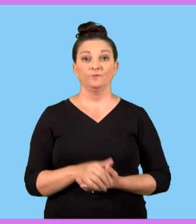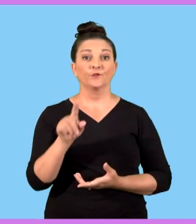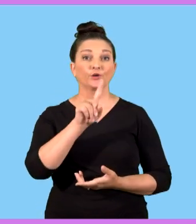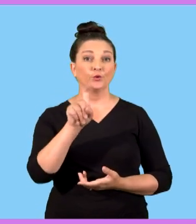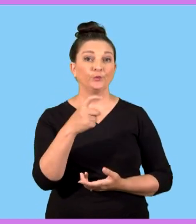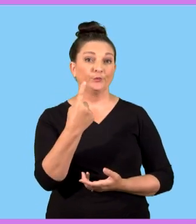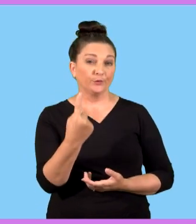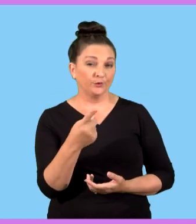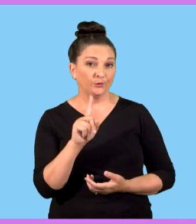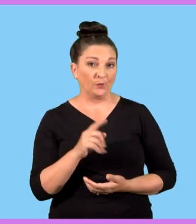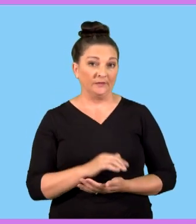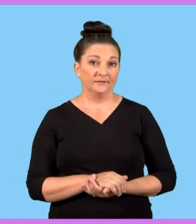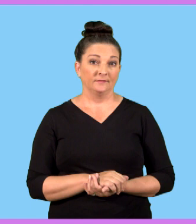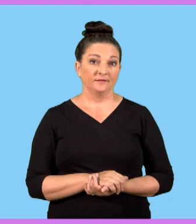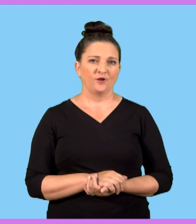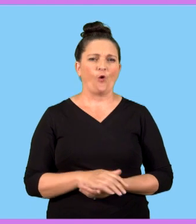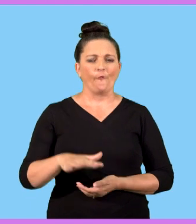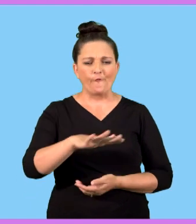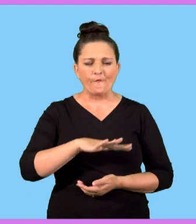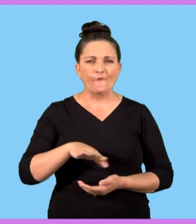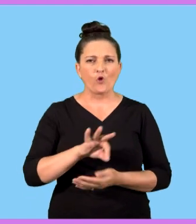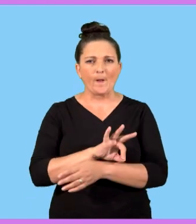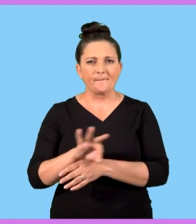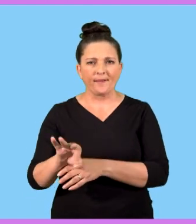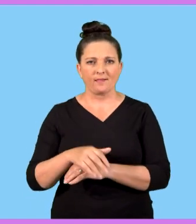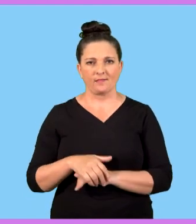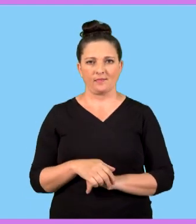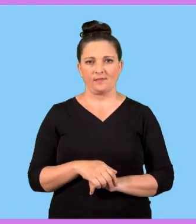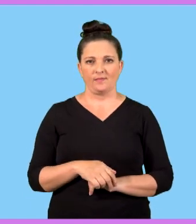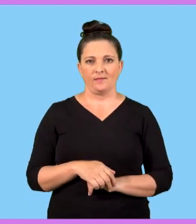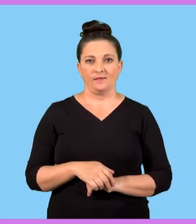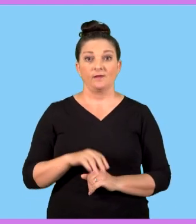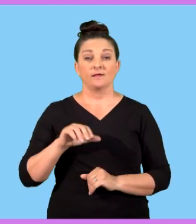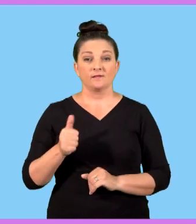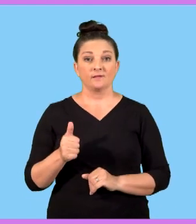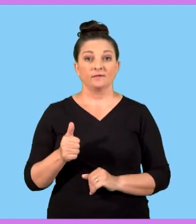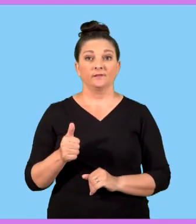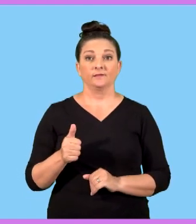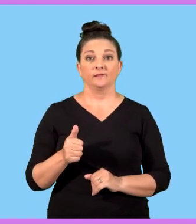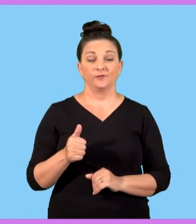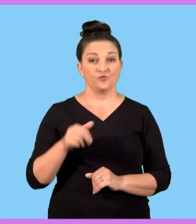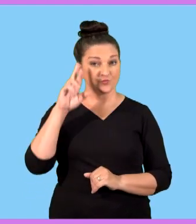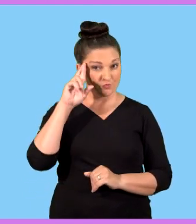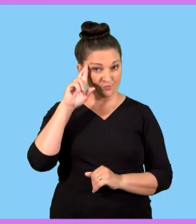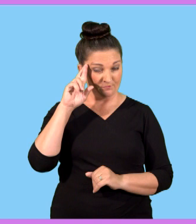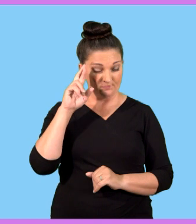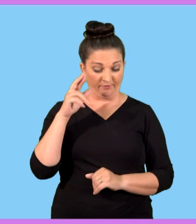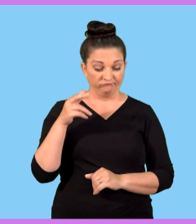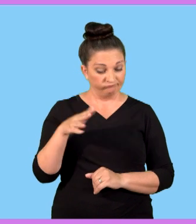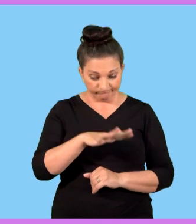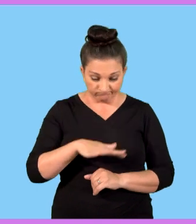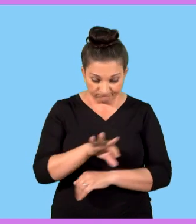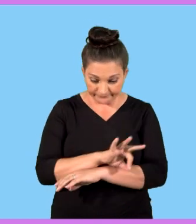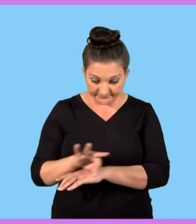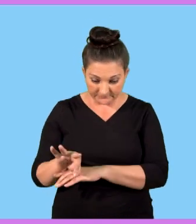first question says, define the term floor plan. Remember we said when we opened that a floor plan